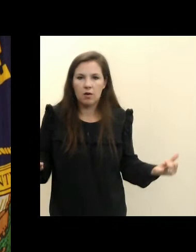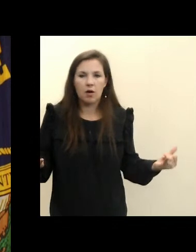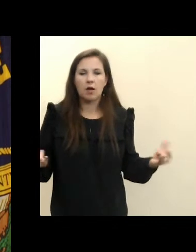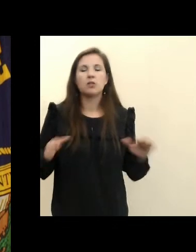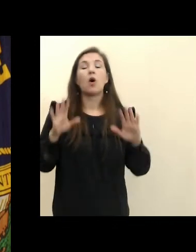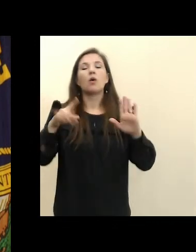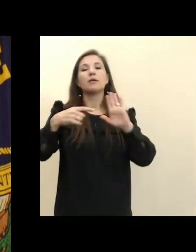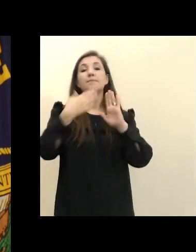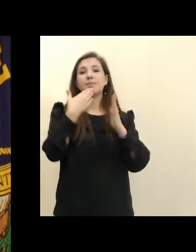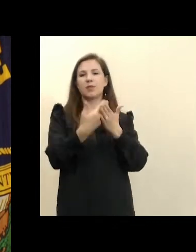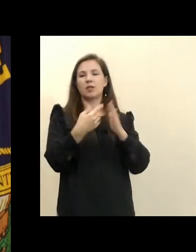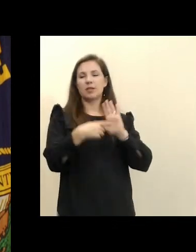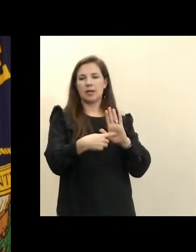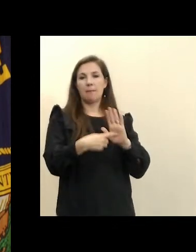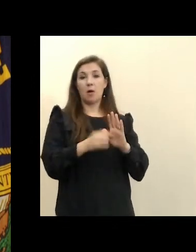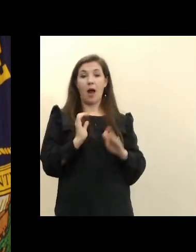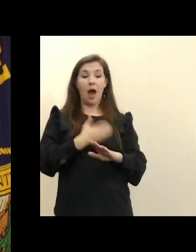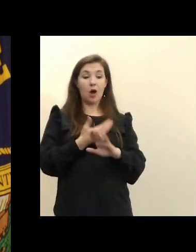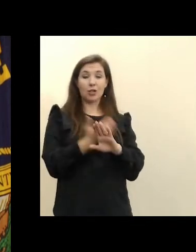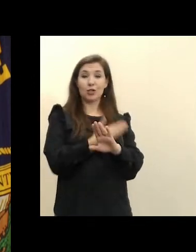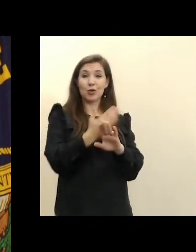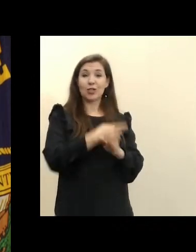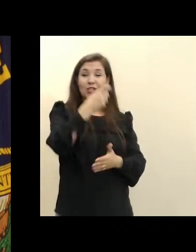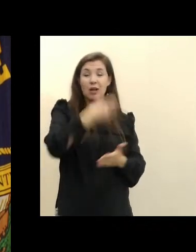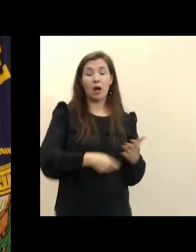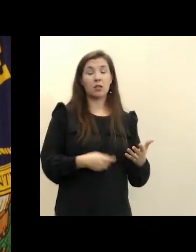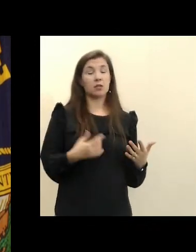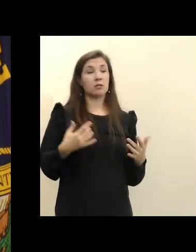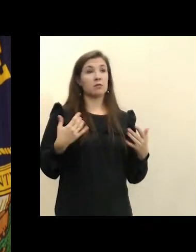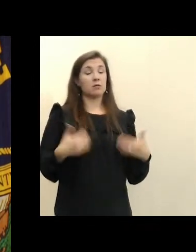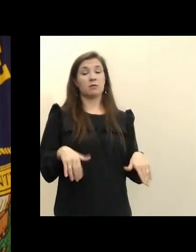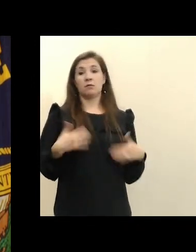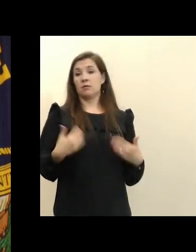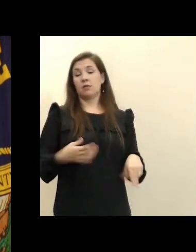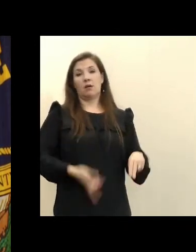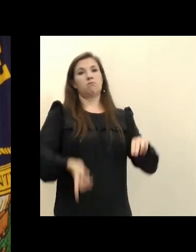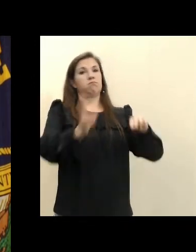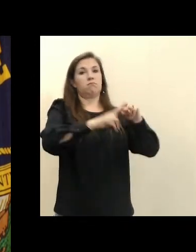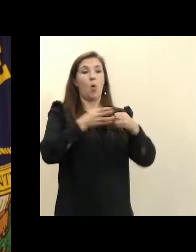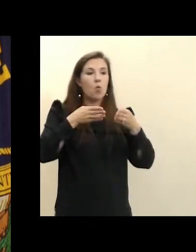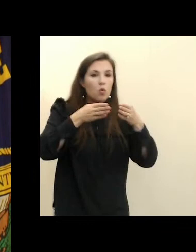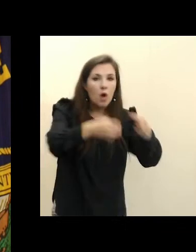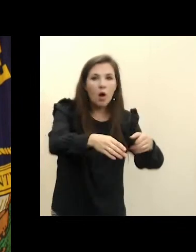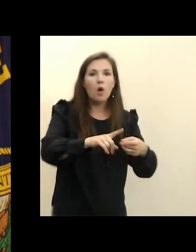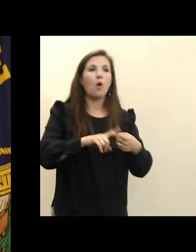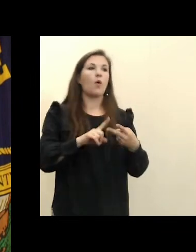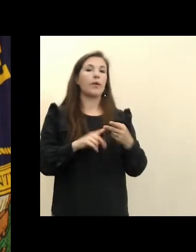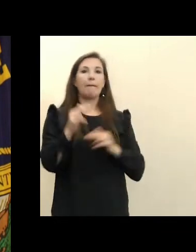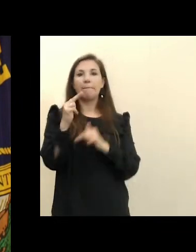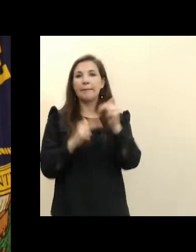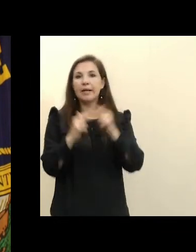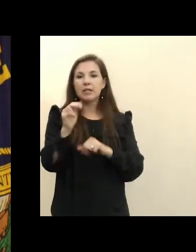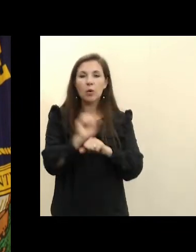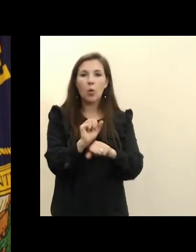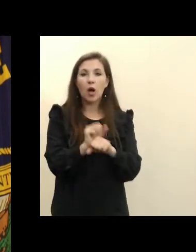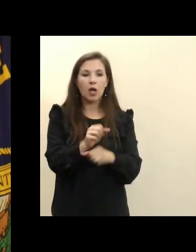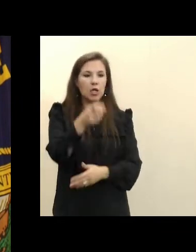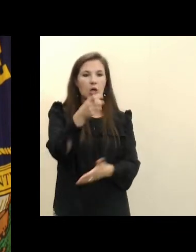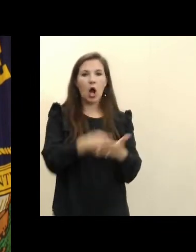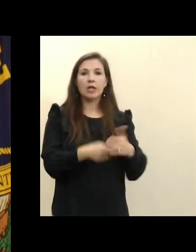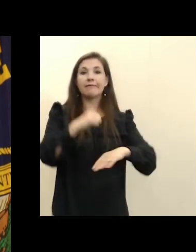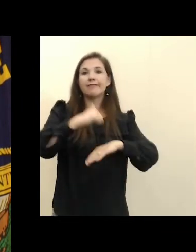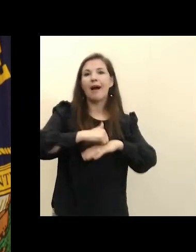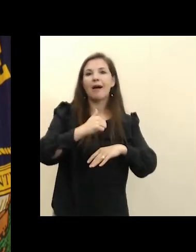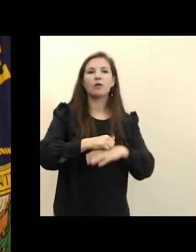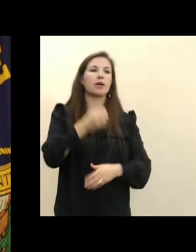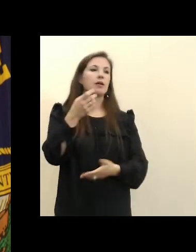good example, our construction costs have gone up dramatically, whether it's road construction or building work, because of the cost of